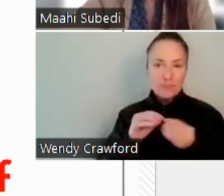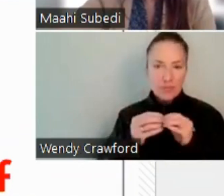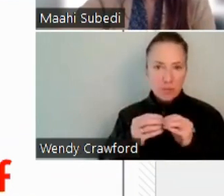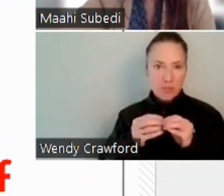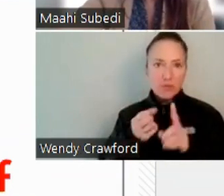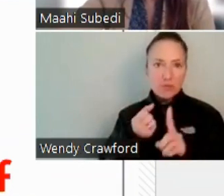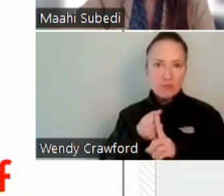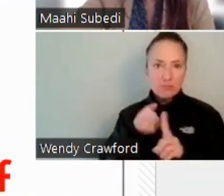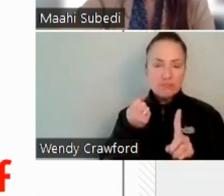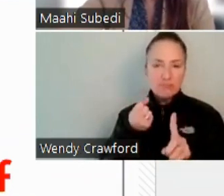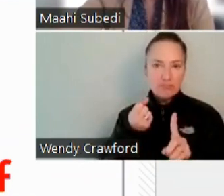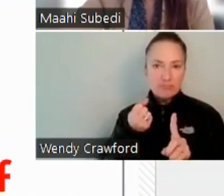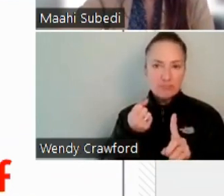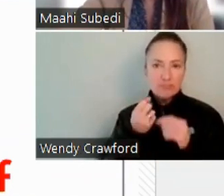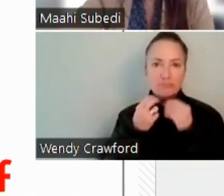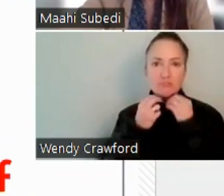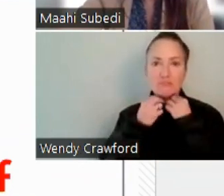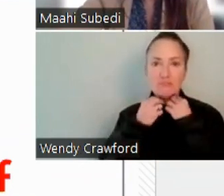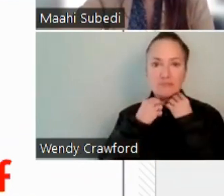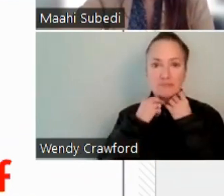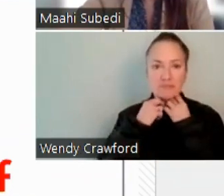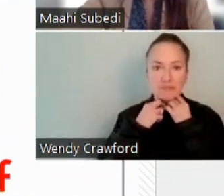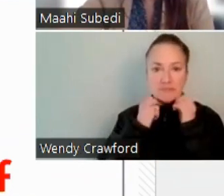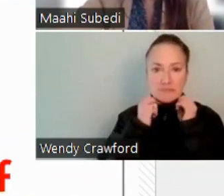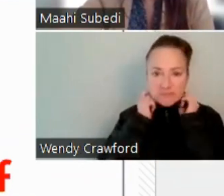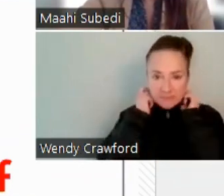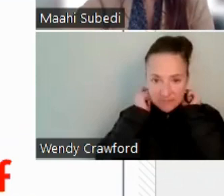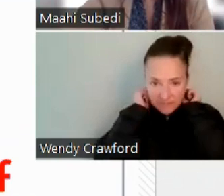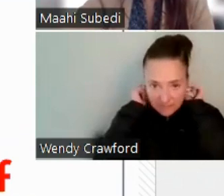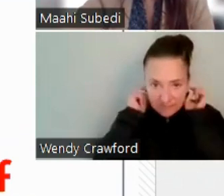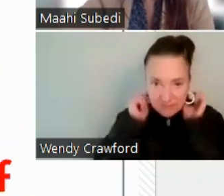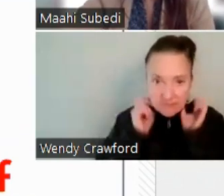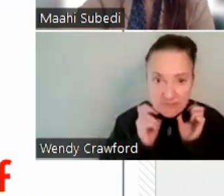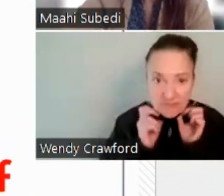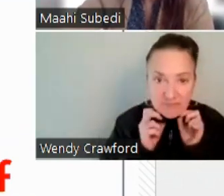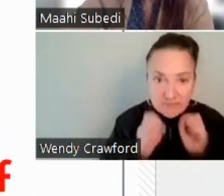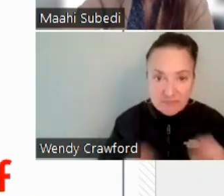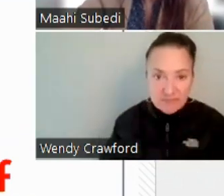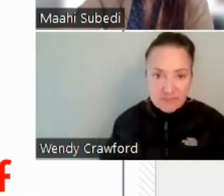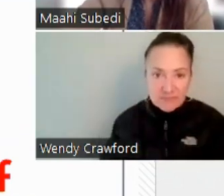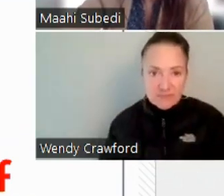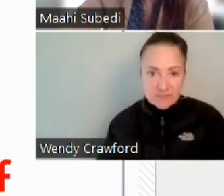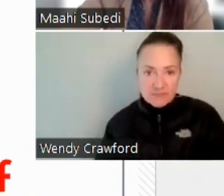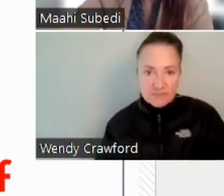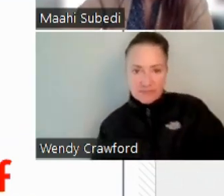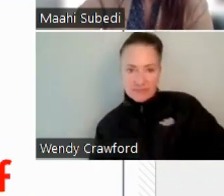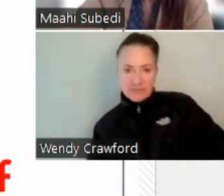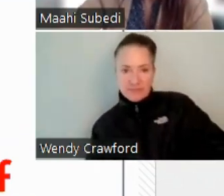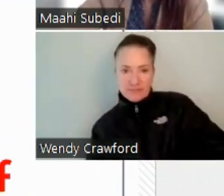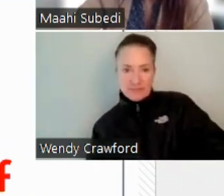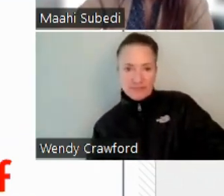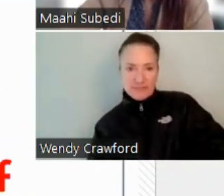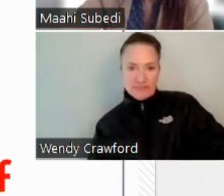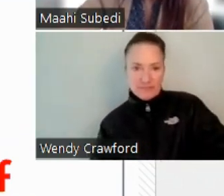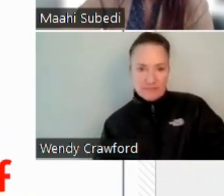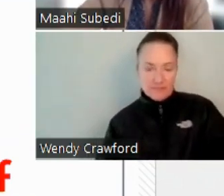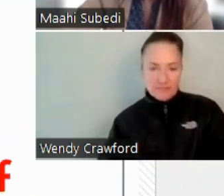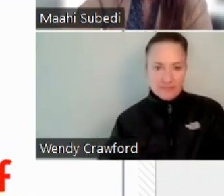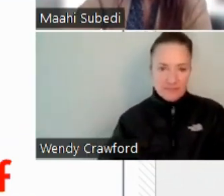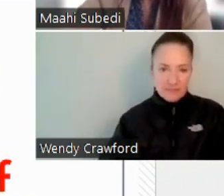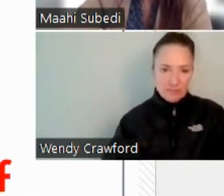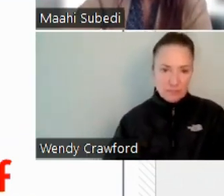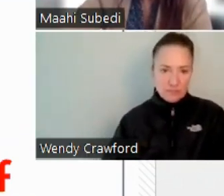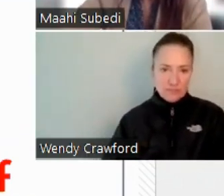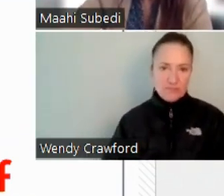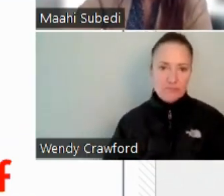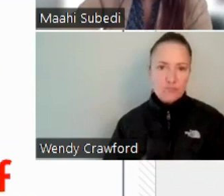numbers stick. And if your resume is full of numbers, it's going to make you more interesting and someone they want to call back. Thank you to all these examples. Let's look through